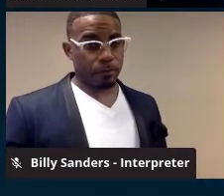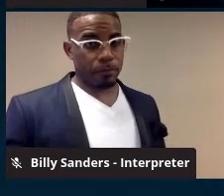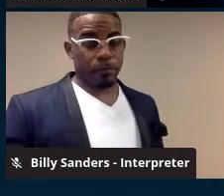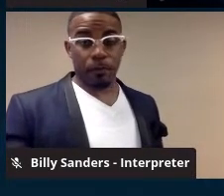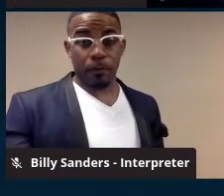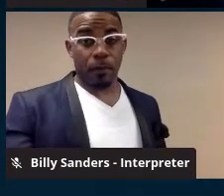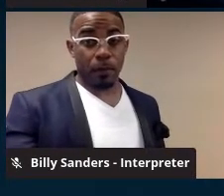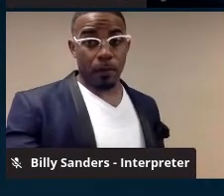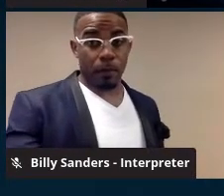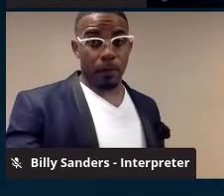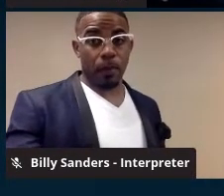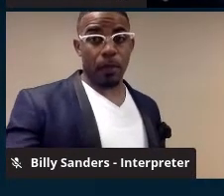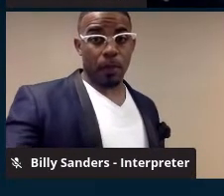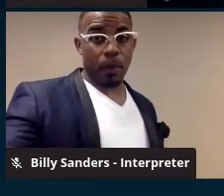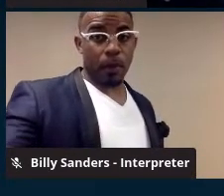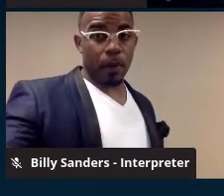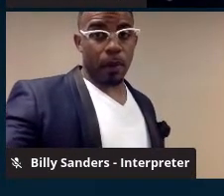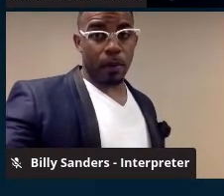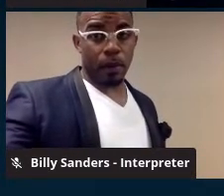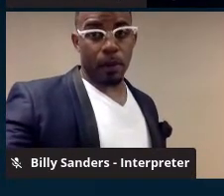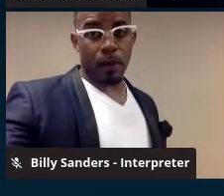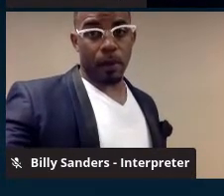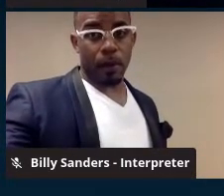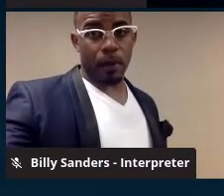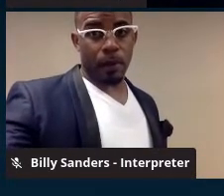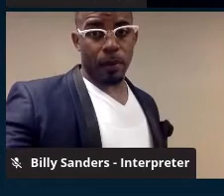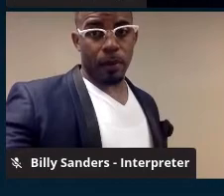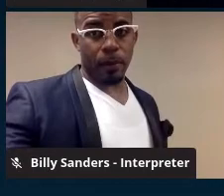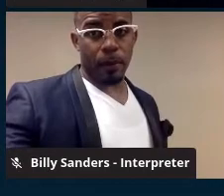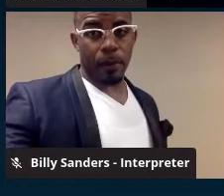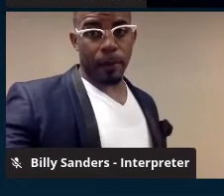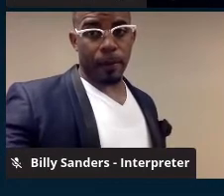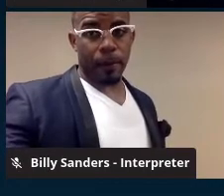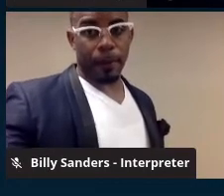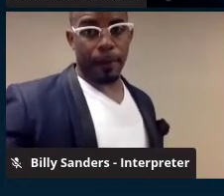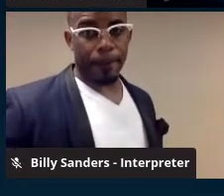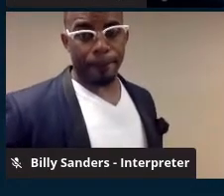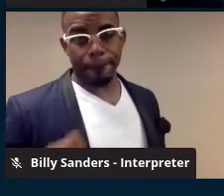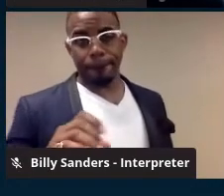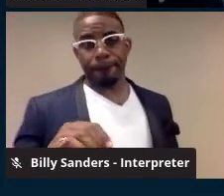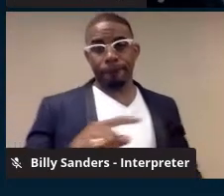So server side, just to show the other side of it, provides support